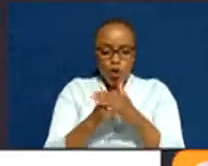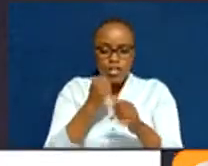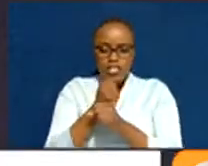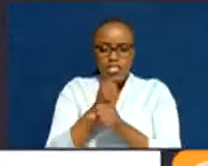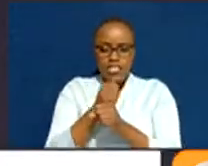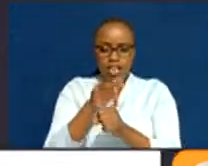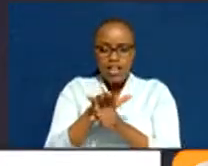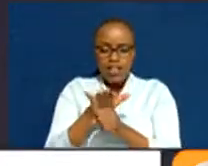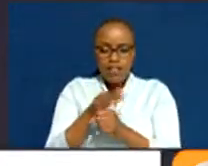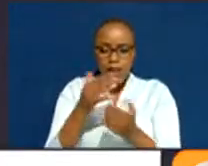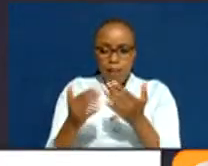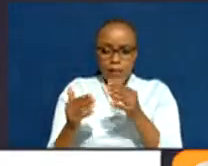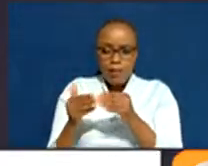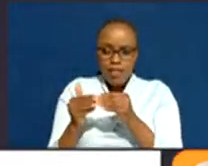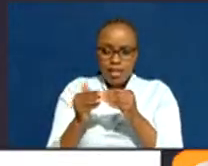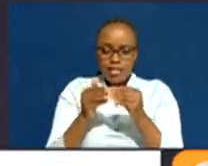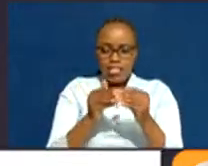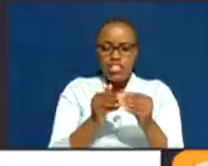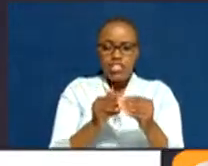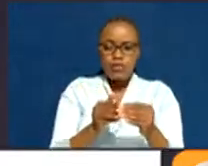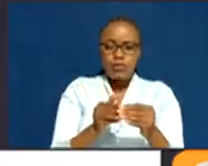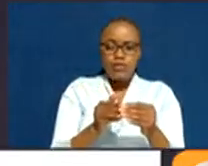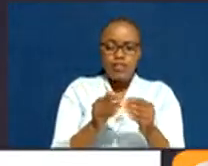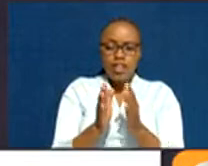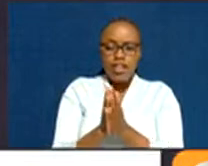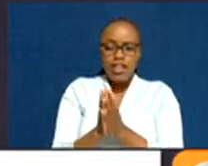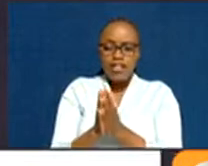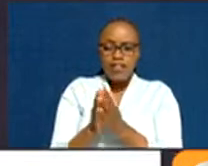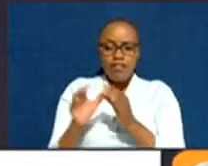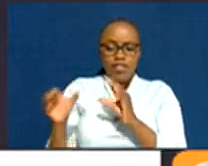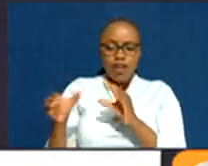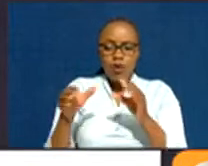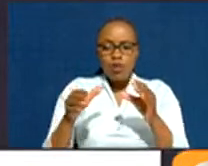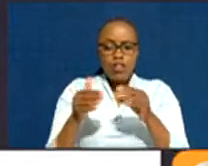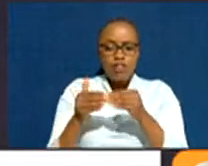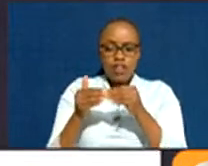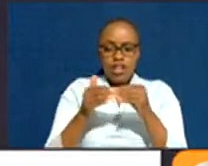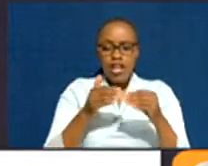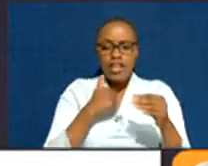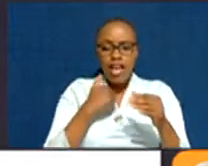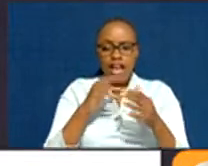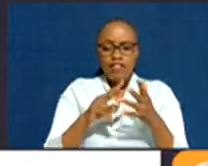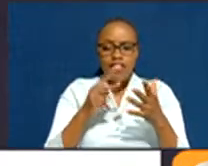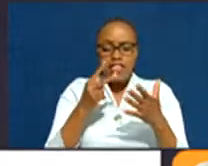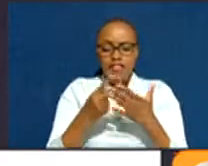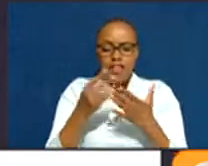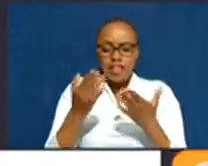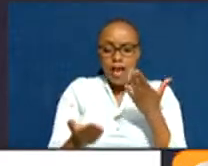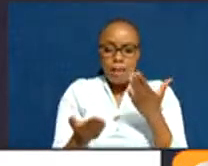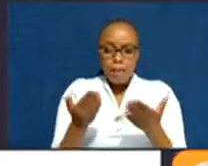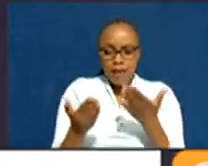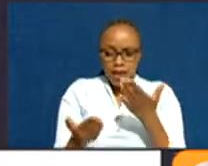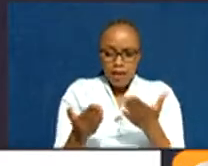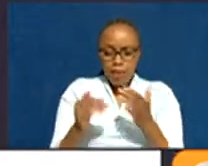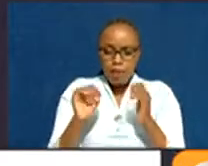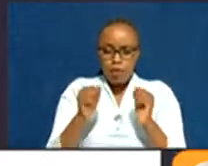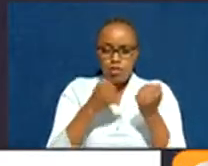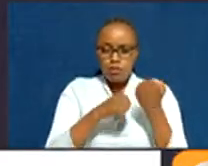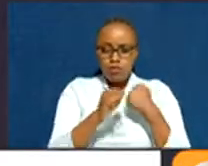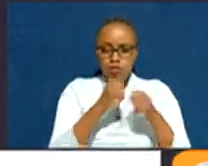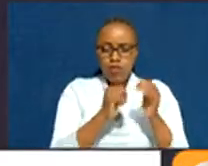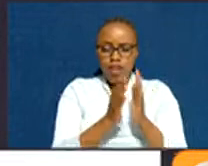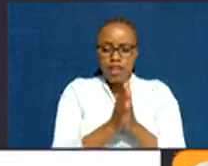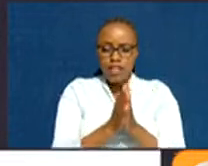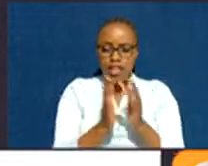perhaps the biggest blot on the Queen really was her perhaps failure to be very vigorous